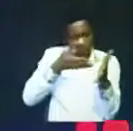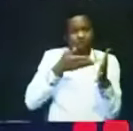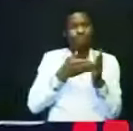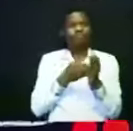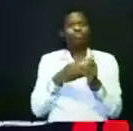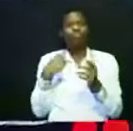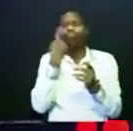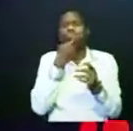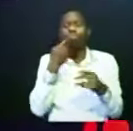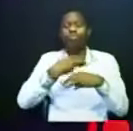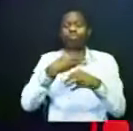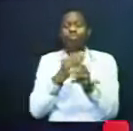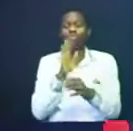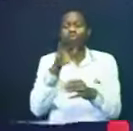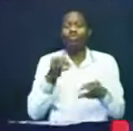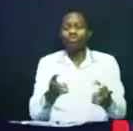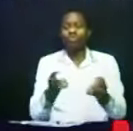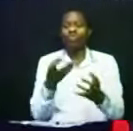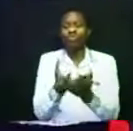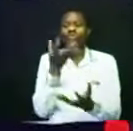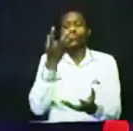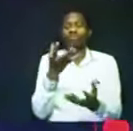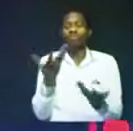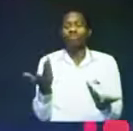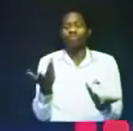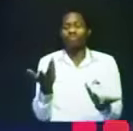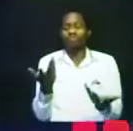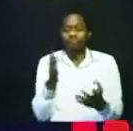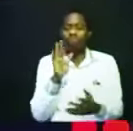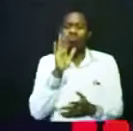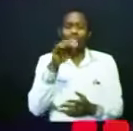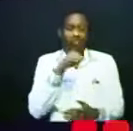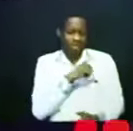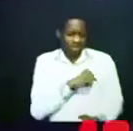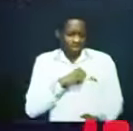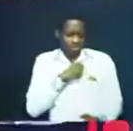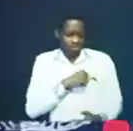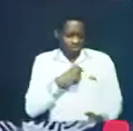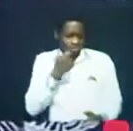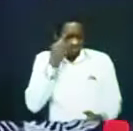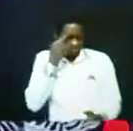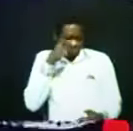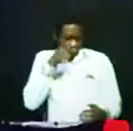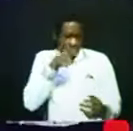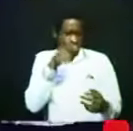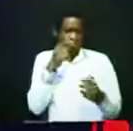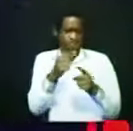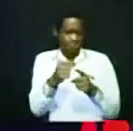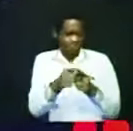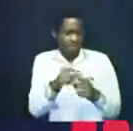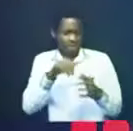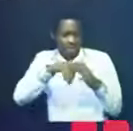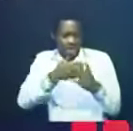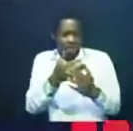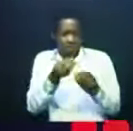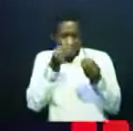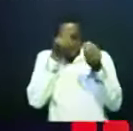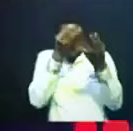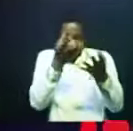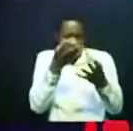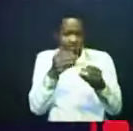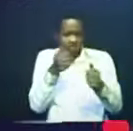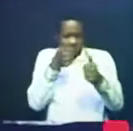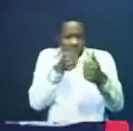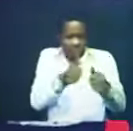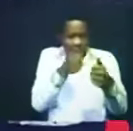way prosperous? It is your attitude towards the word. You yourself.